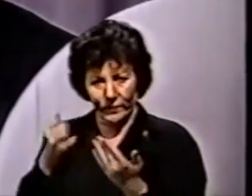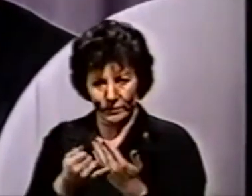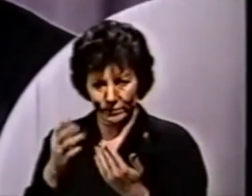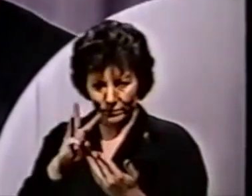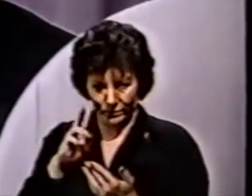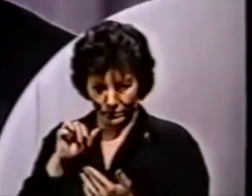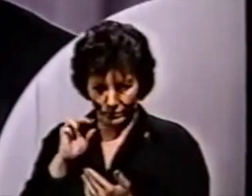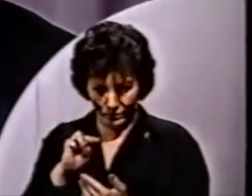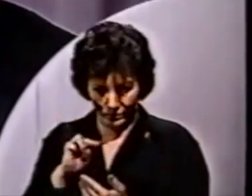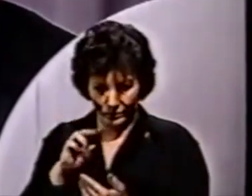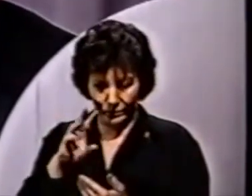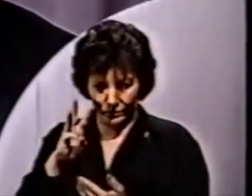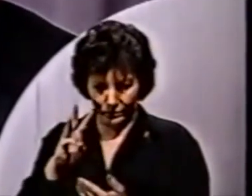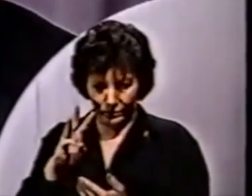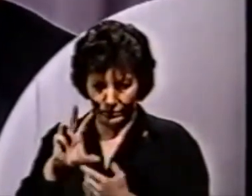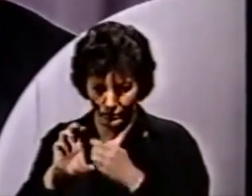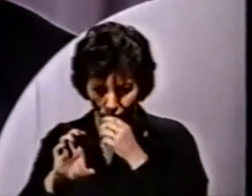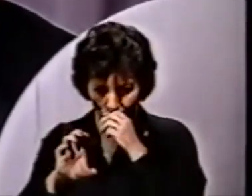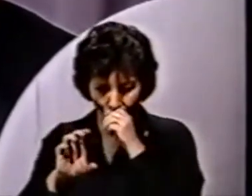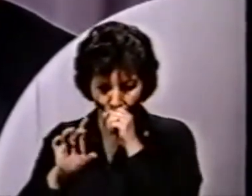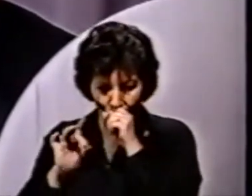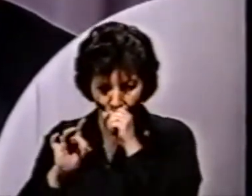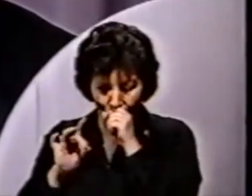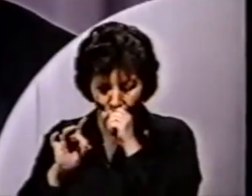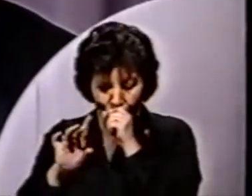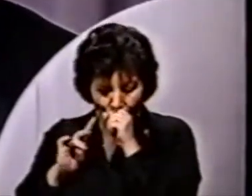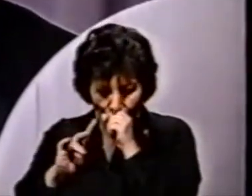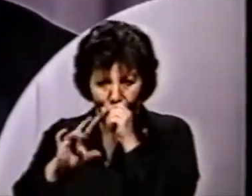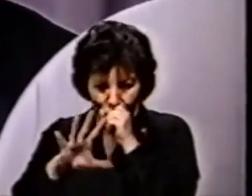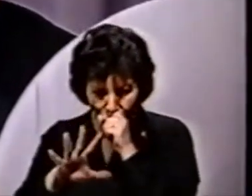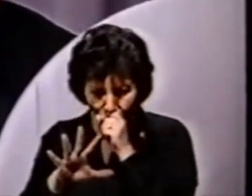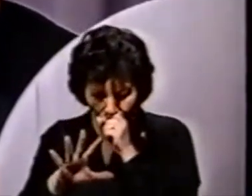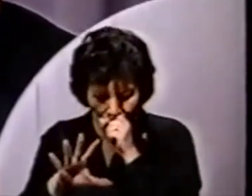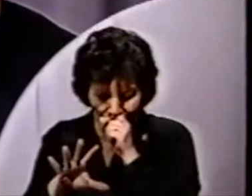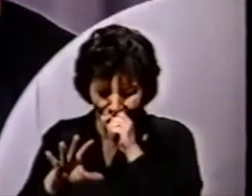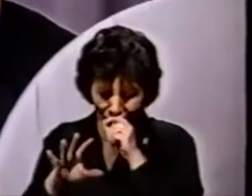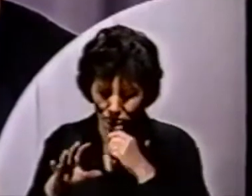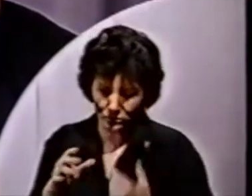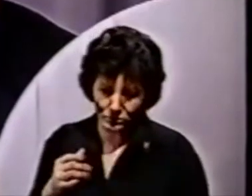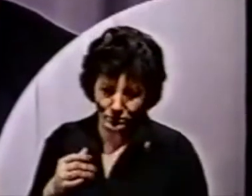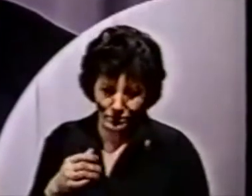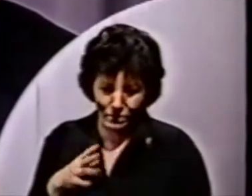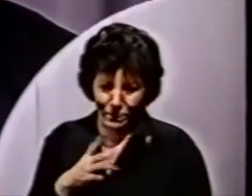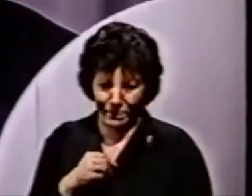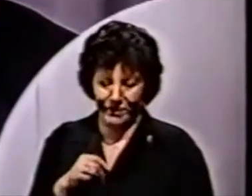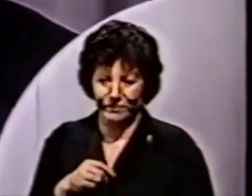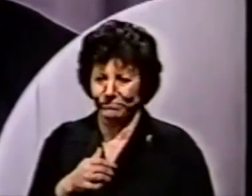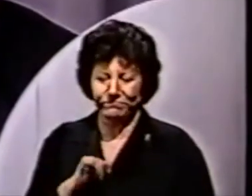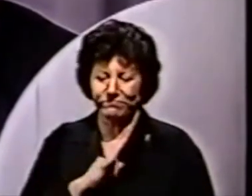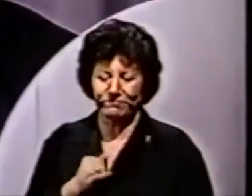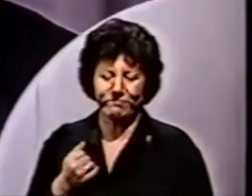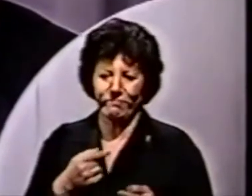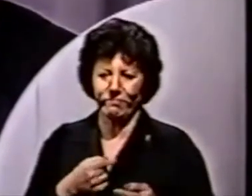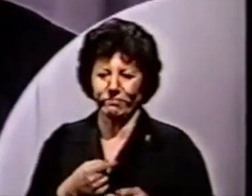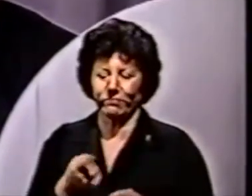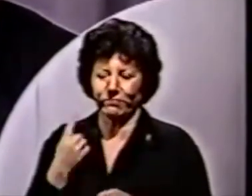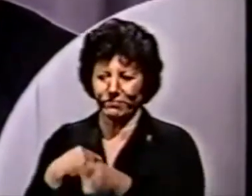cohort of 675 men currently participating in a vaccine preparedness study.